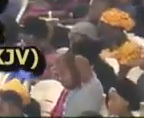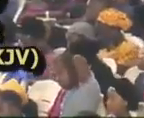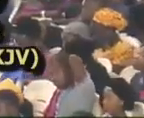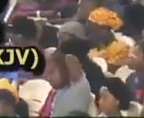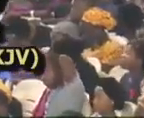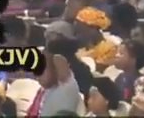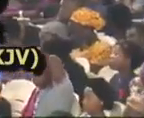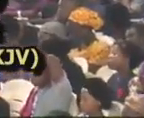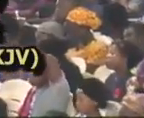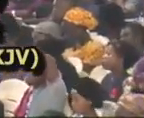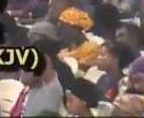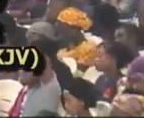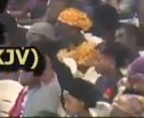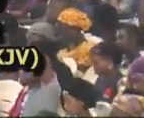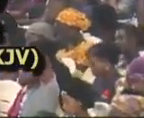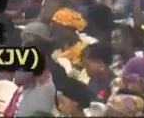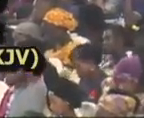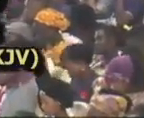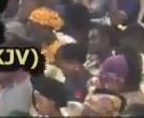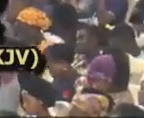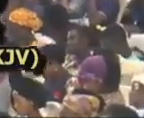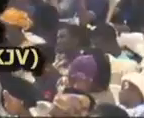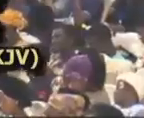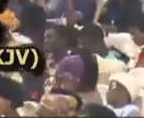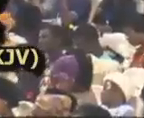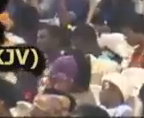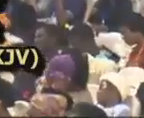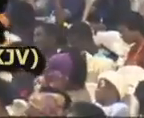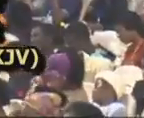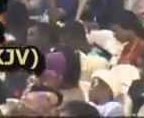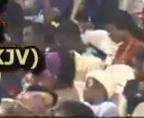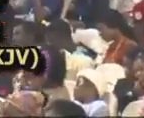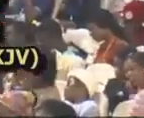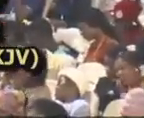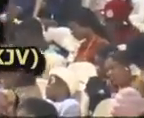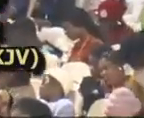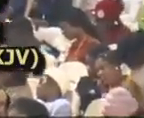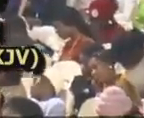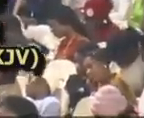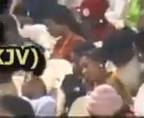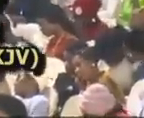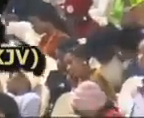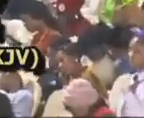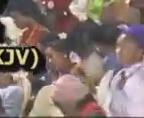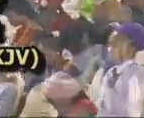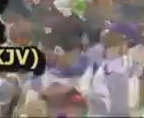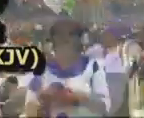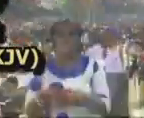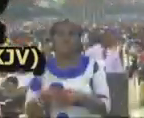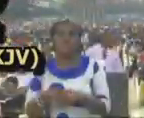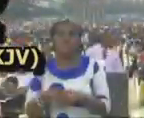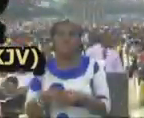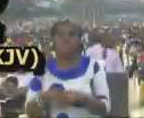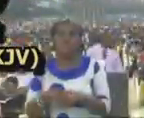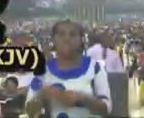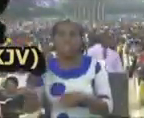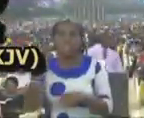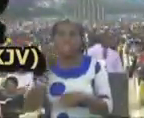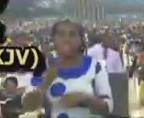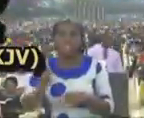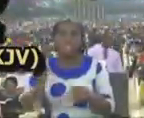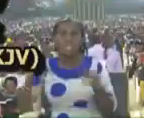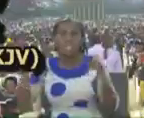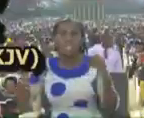and the excellence, my might and the beginning of my strength, the excellency of